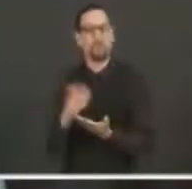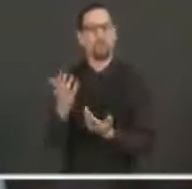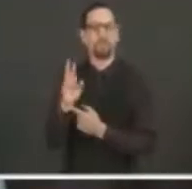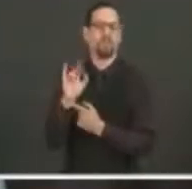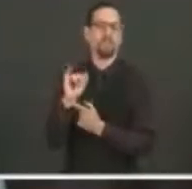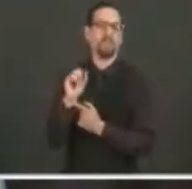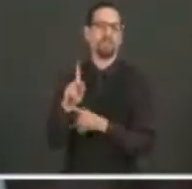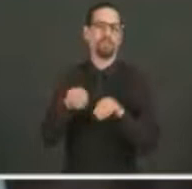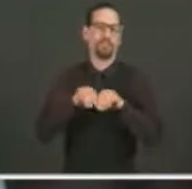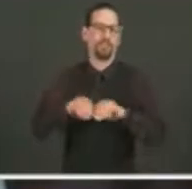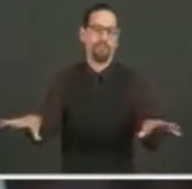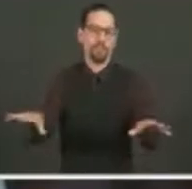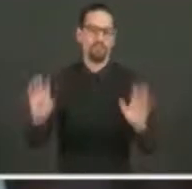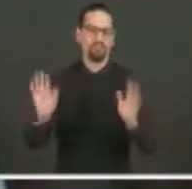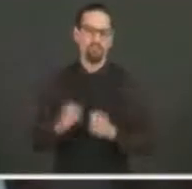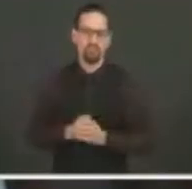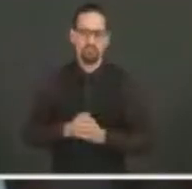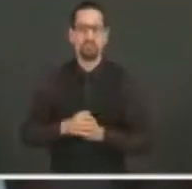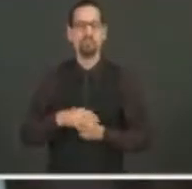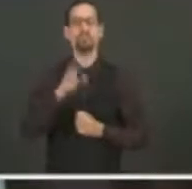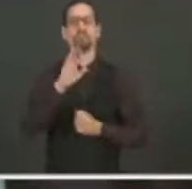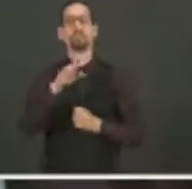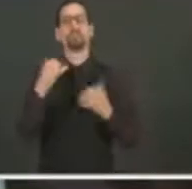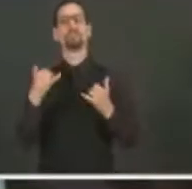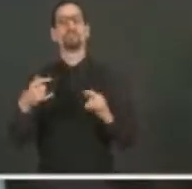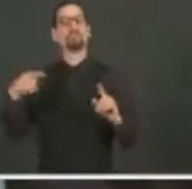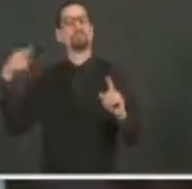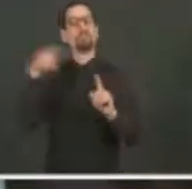On social gatherings, I do want to